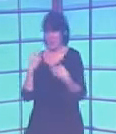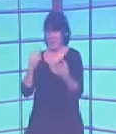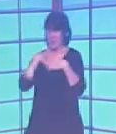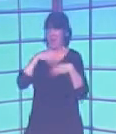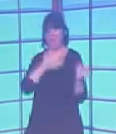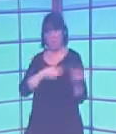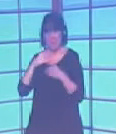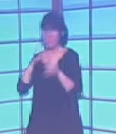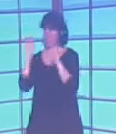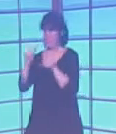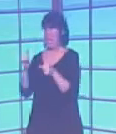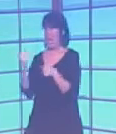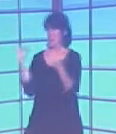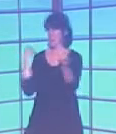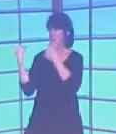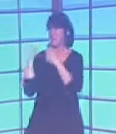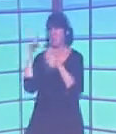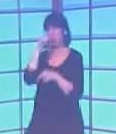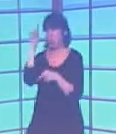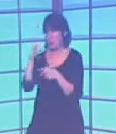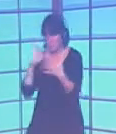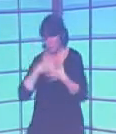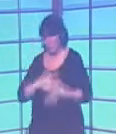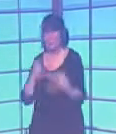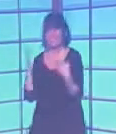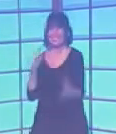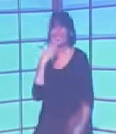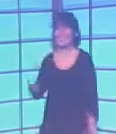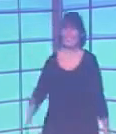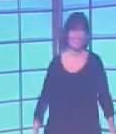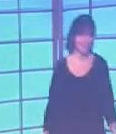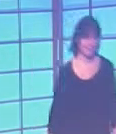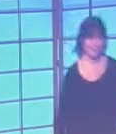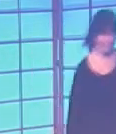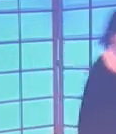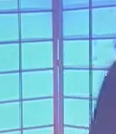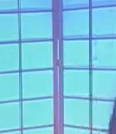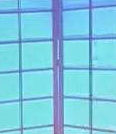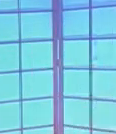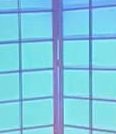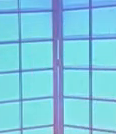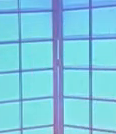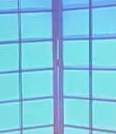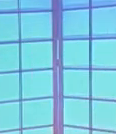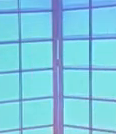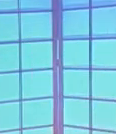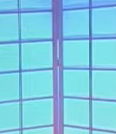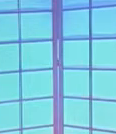questions, feel free. Thanks very much. Thank you. Hope that's okay. Thanks. That's great. Thanks.